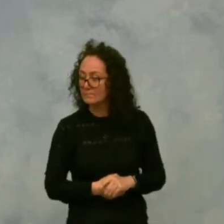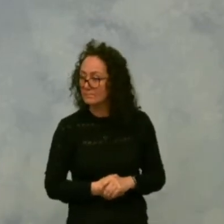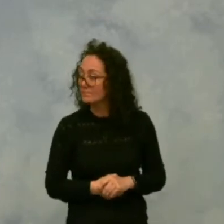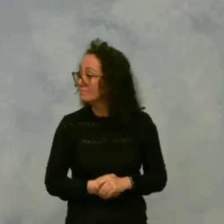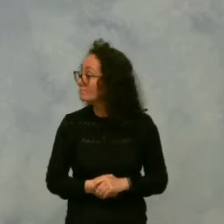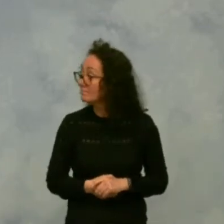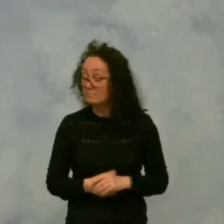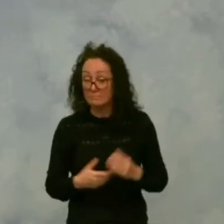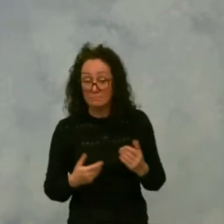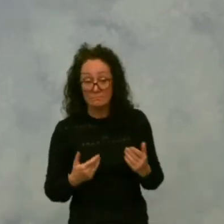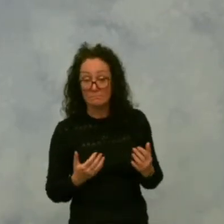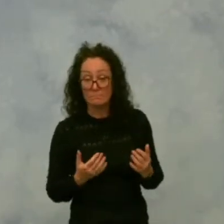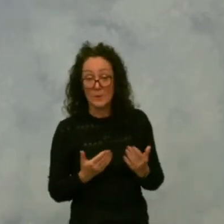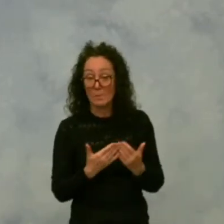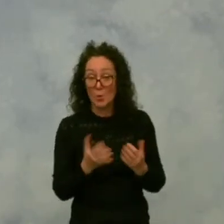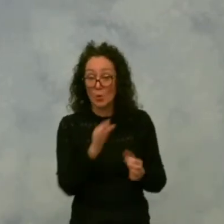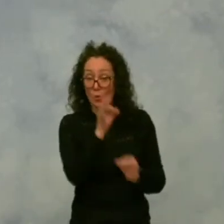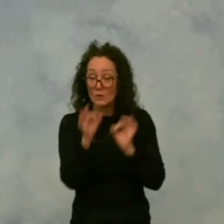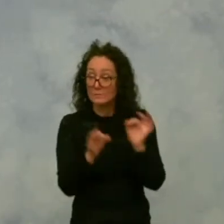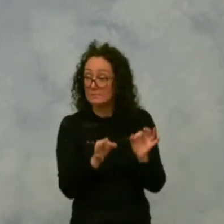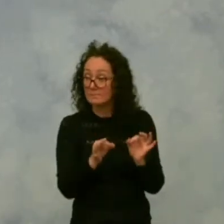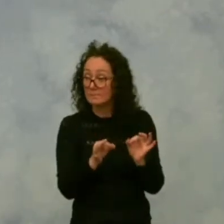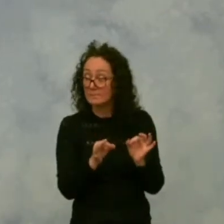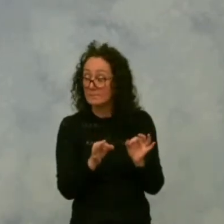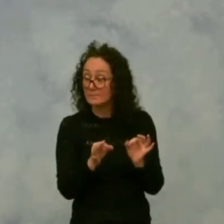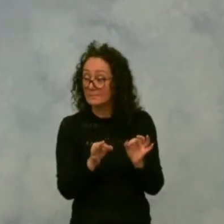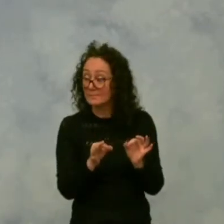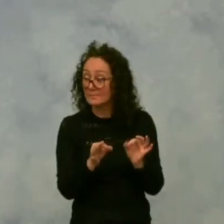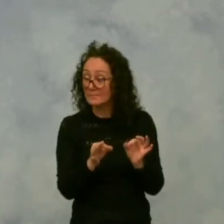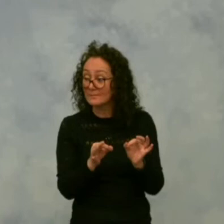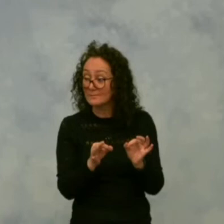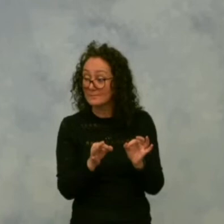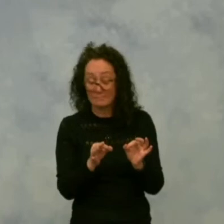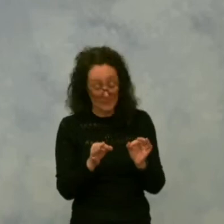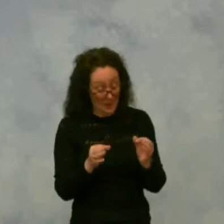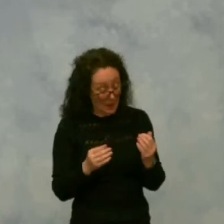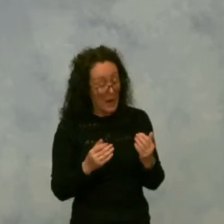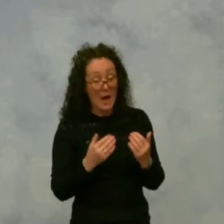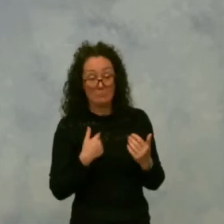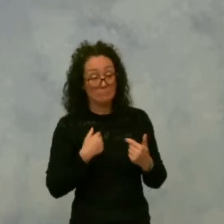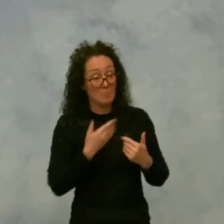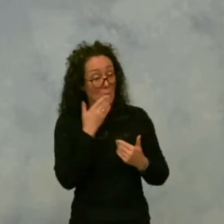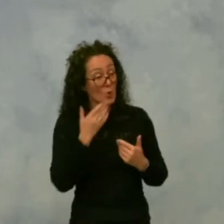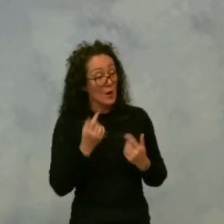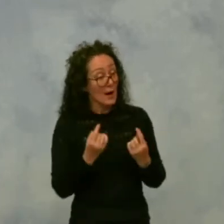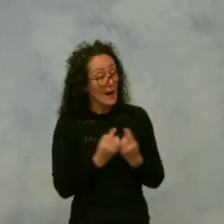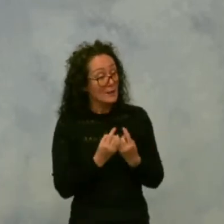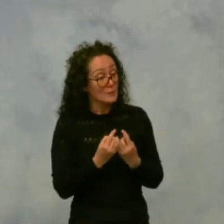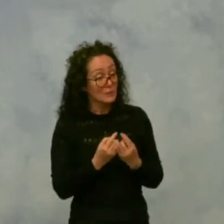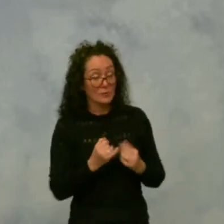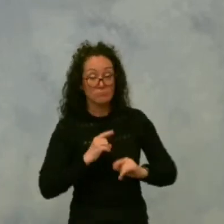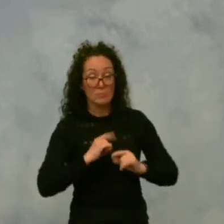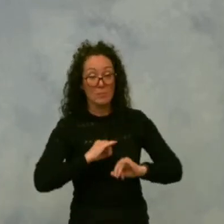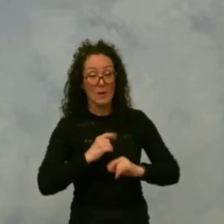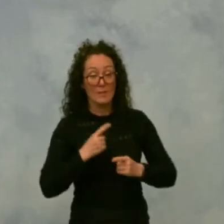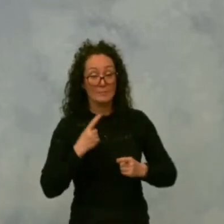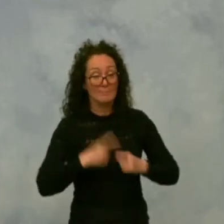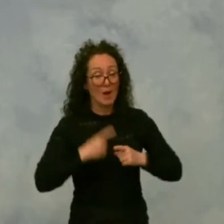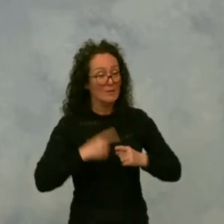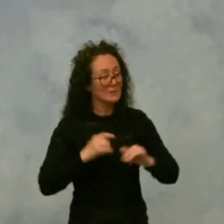There's no further questions, and I have no items of urgent business. So can I say thank you all for